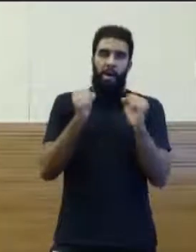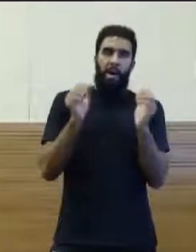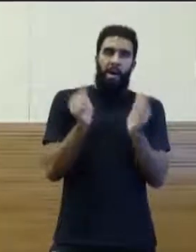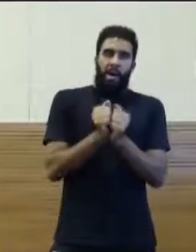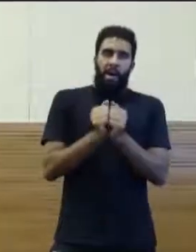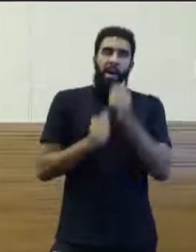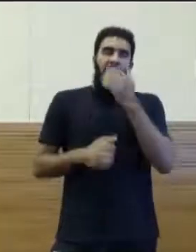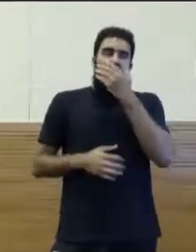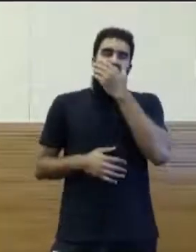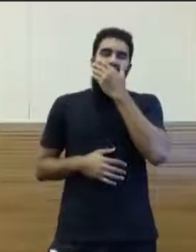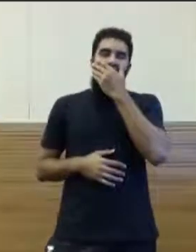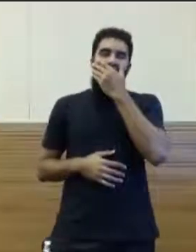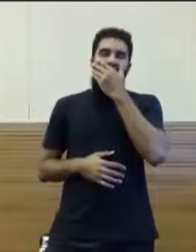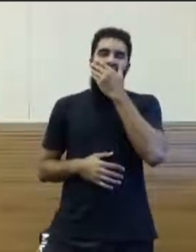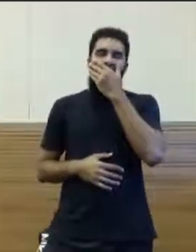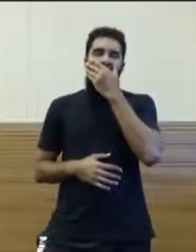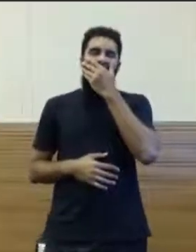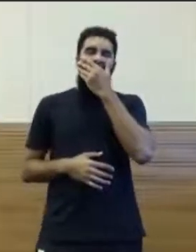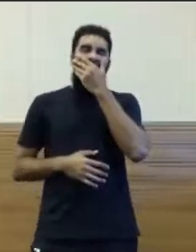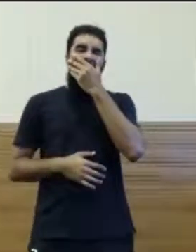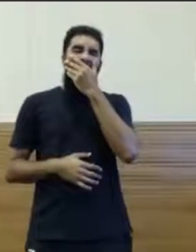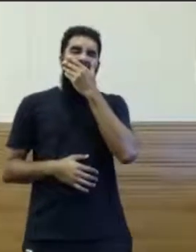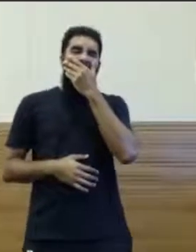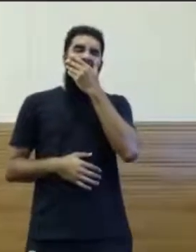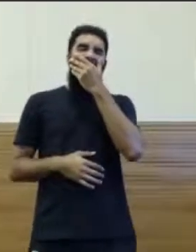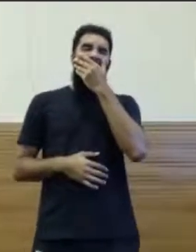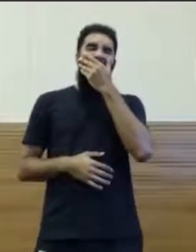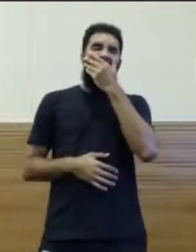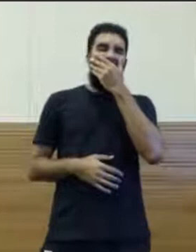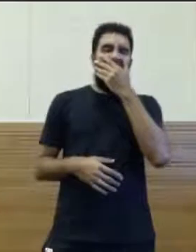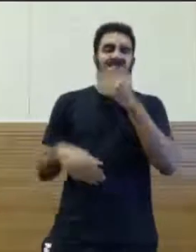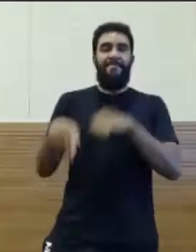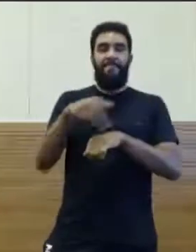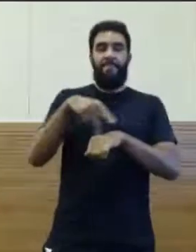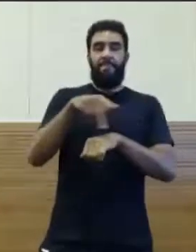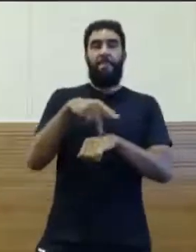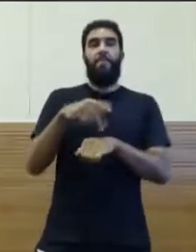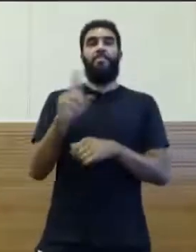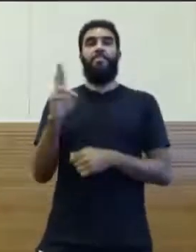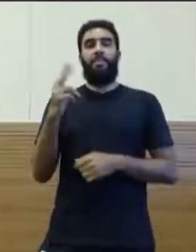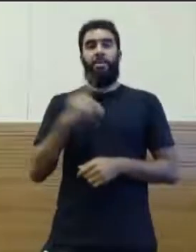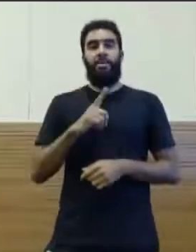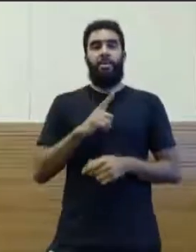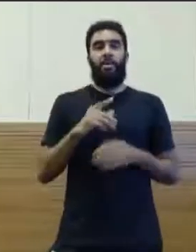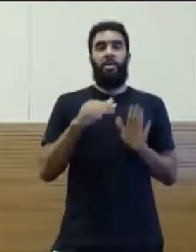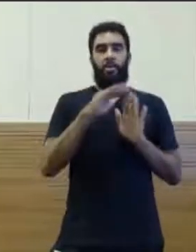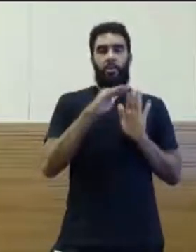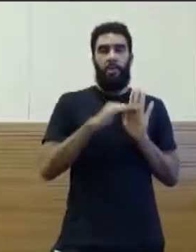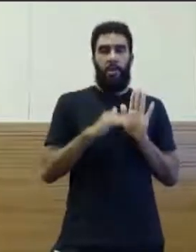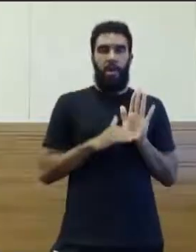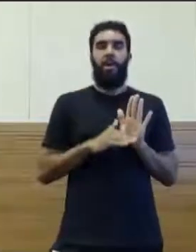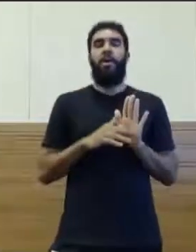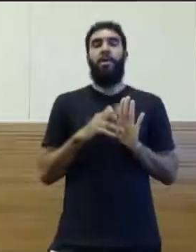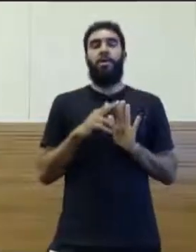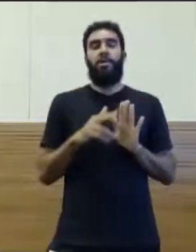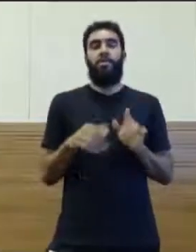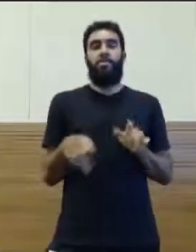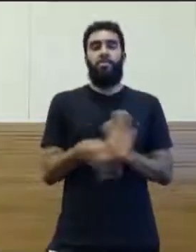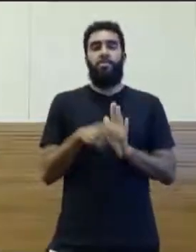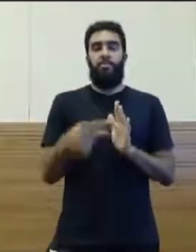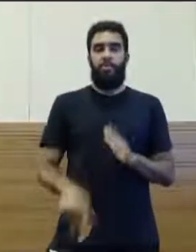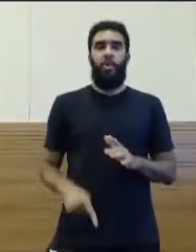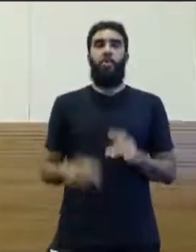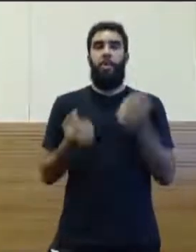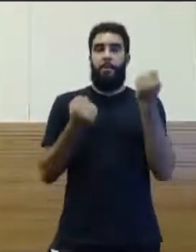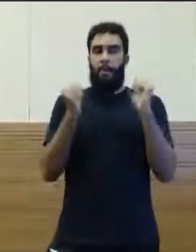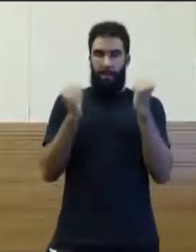way. Uruguay has a guide of physical activities for the population,